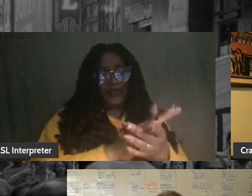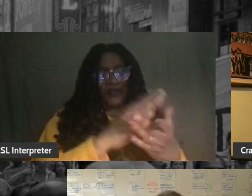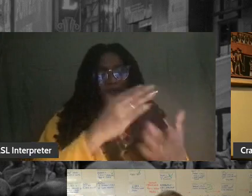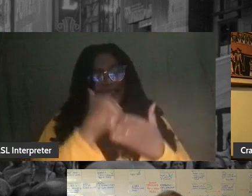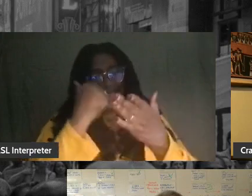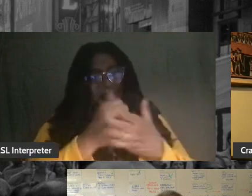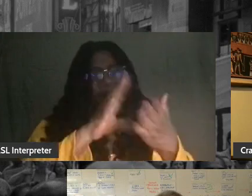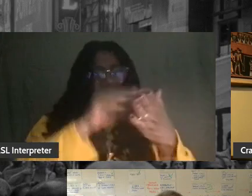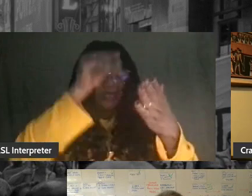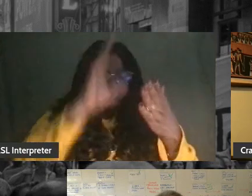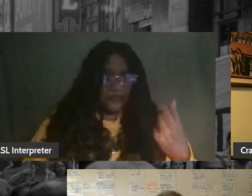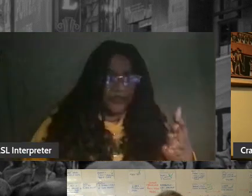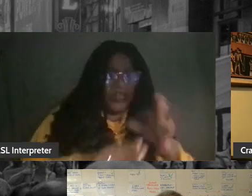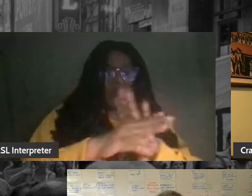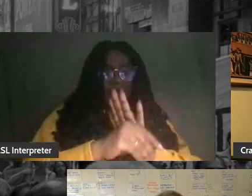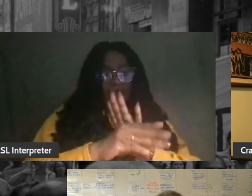films.